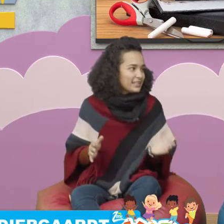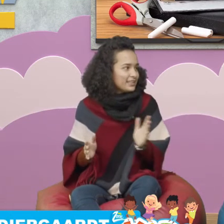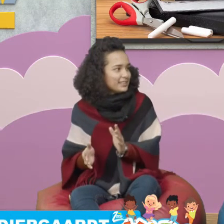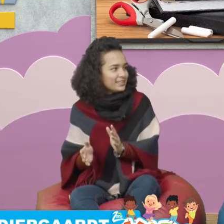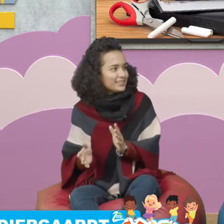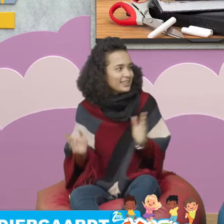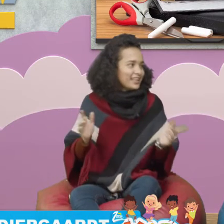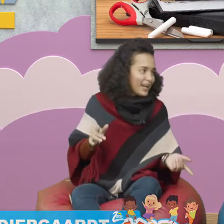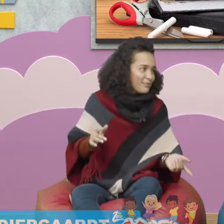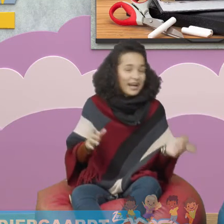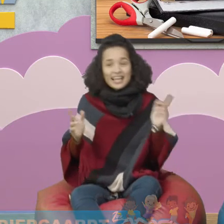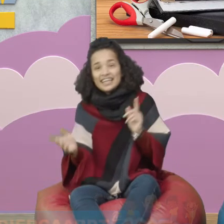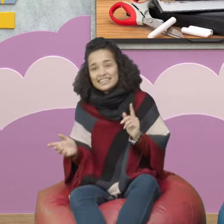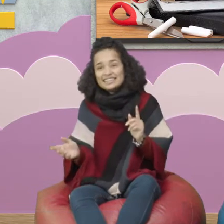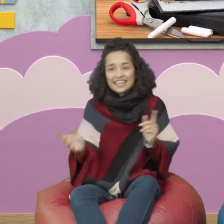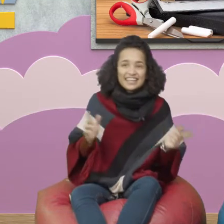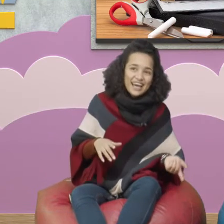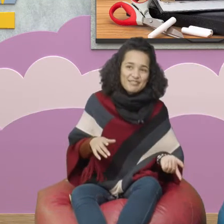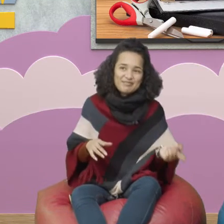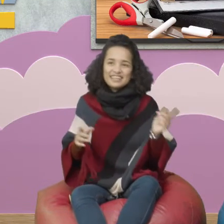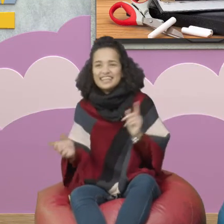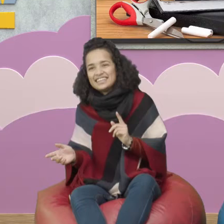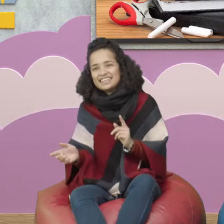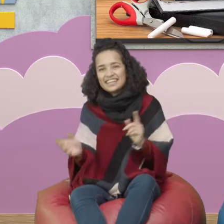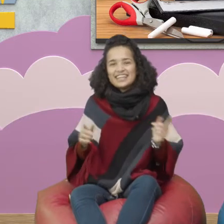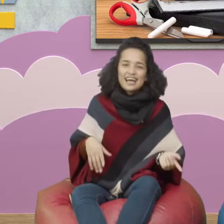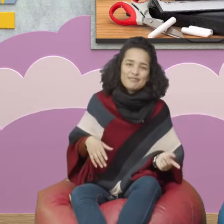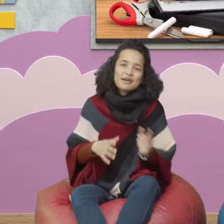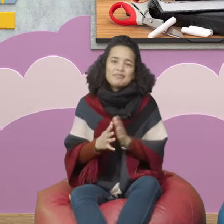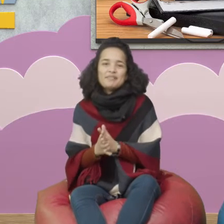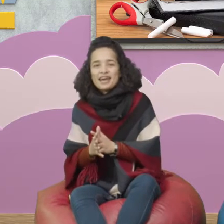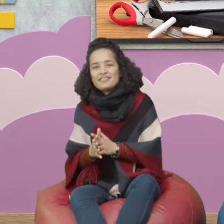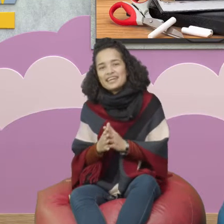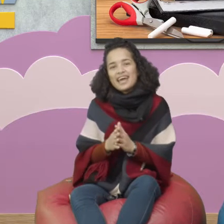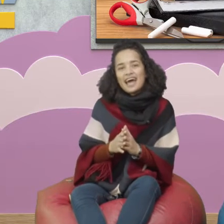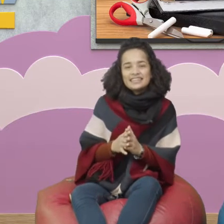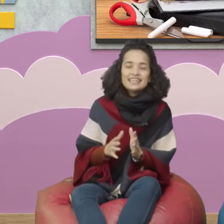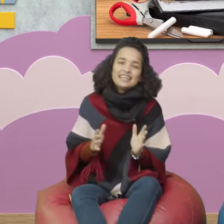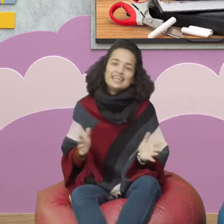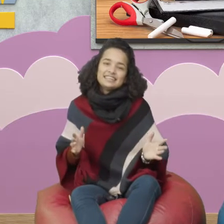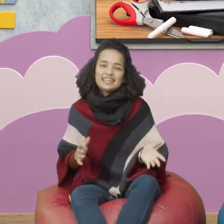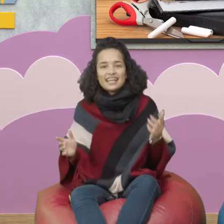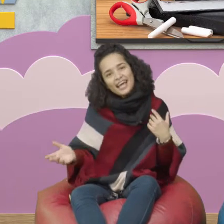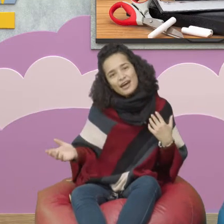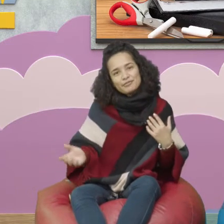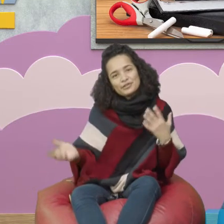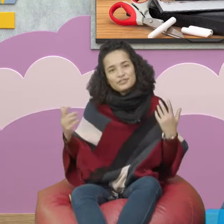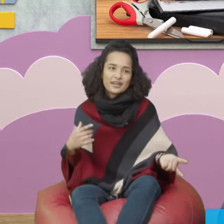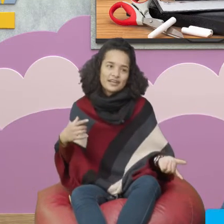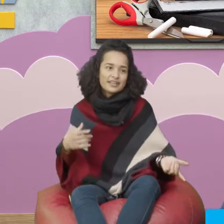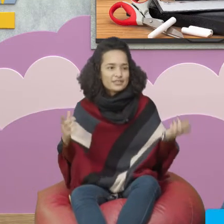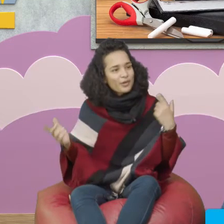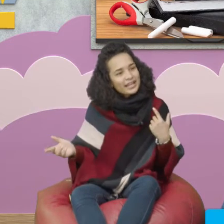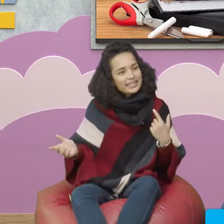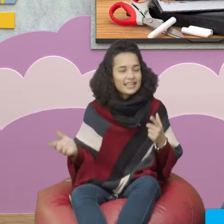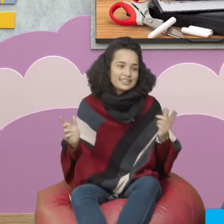a little lamb, little lamb, little lamb. Mary has a little lamb that's